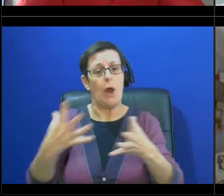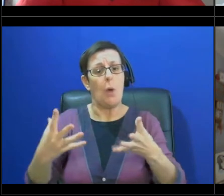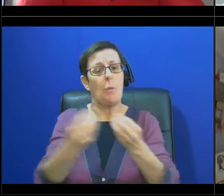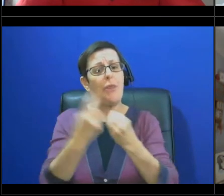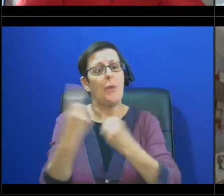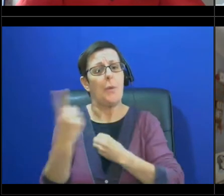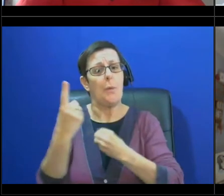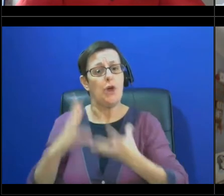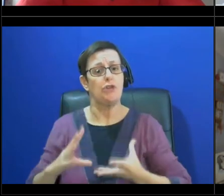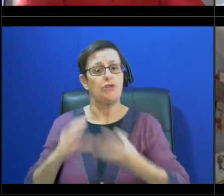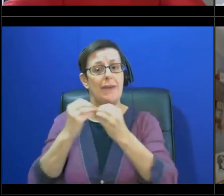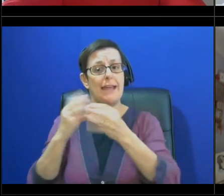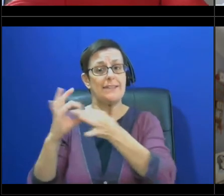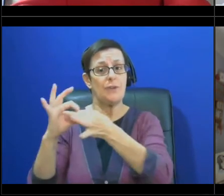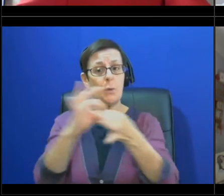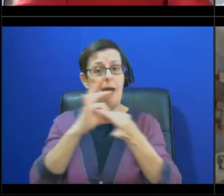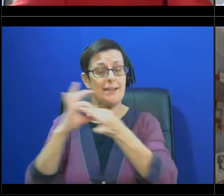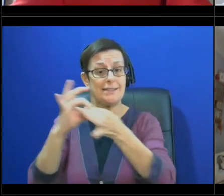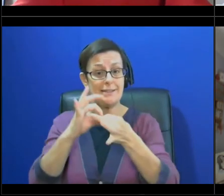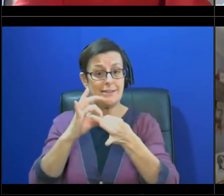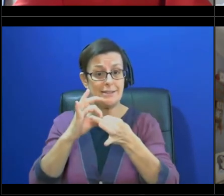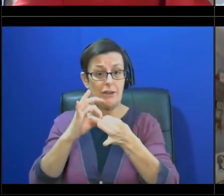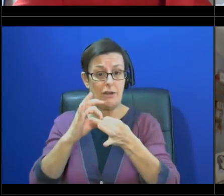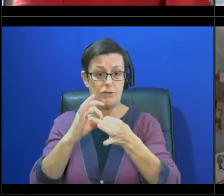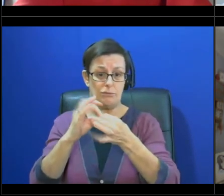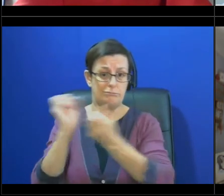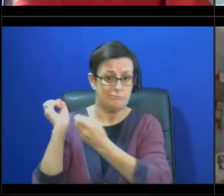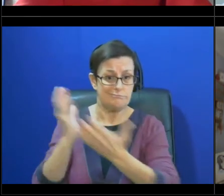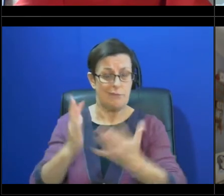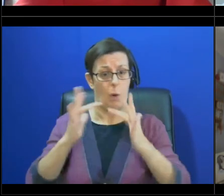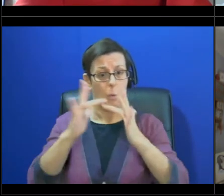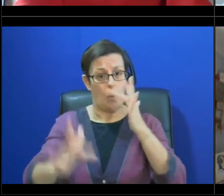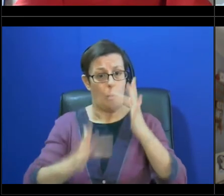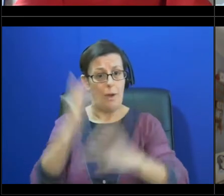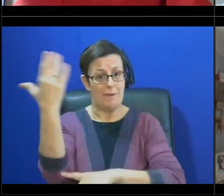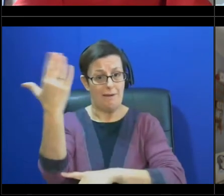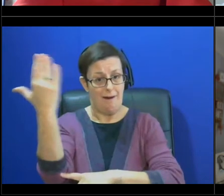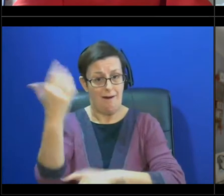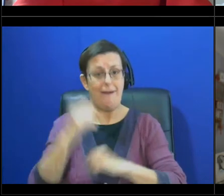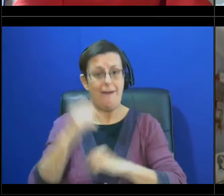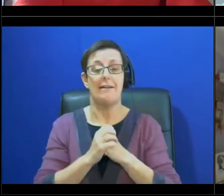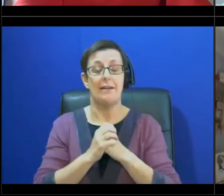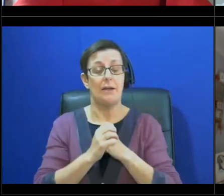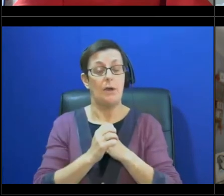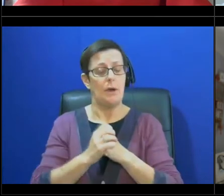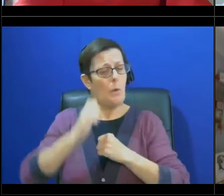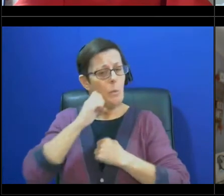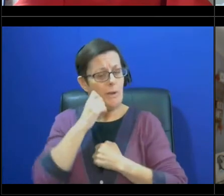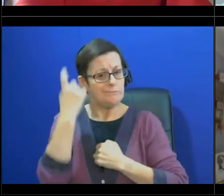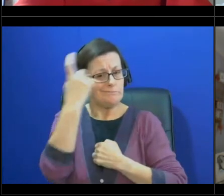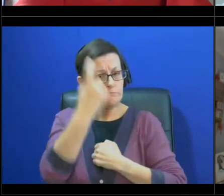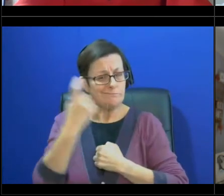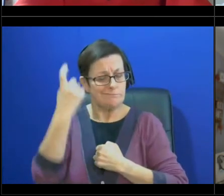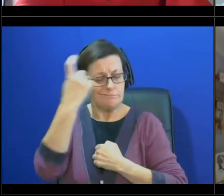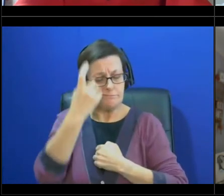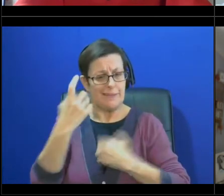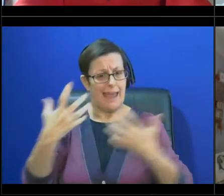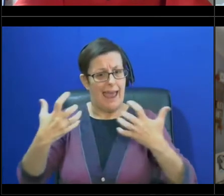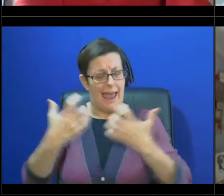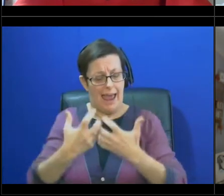Creative United on this webinar today. So we are going to be looking at how we work